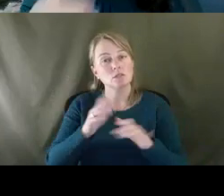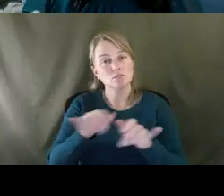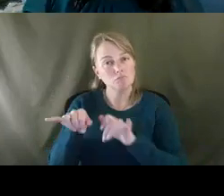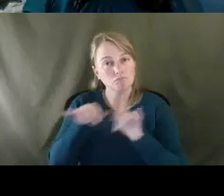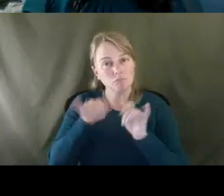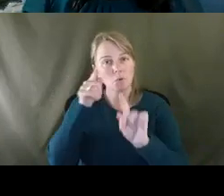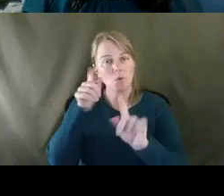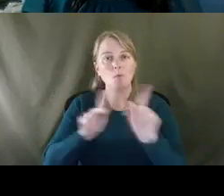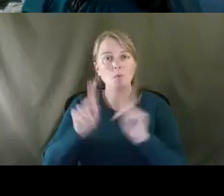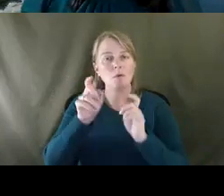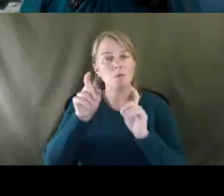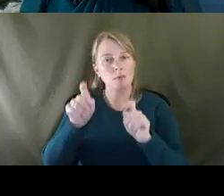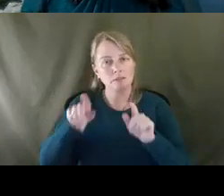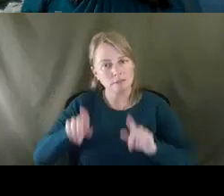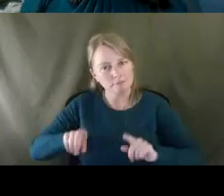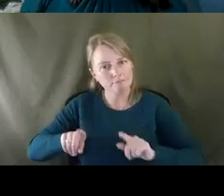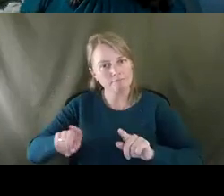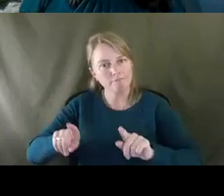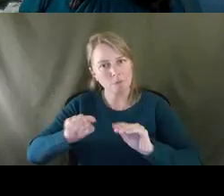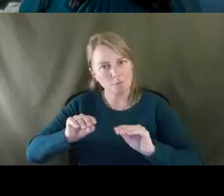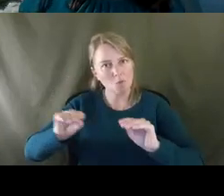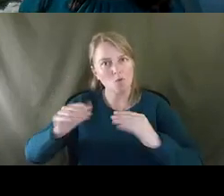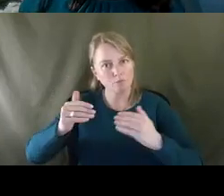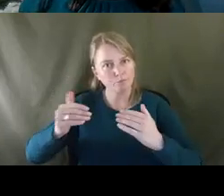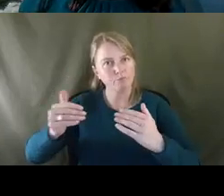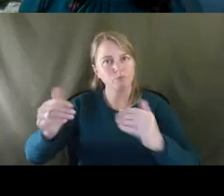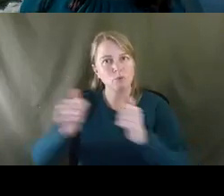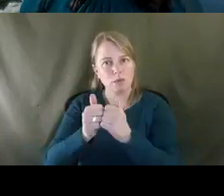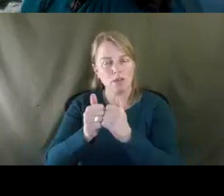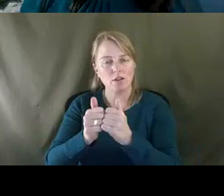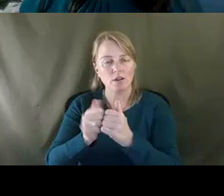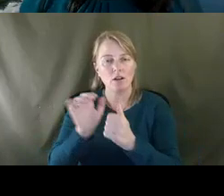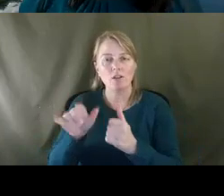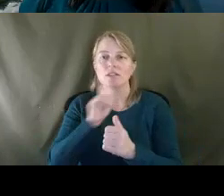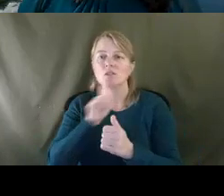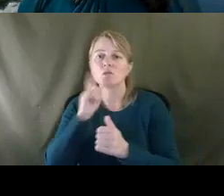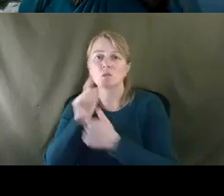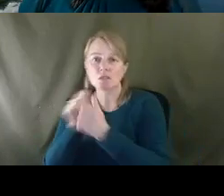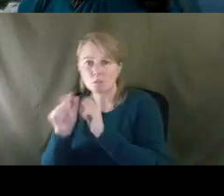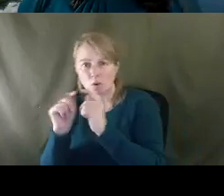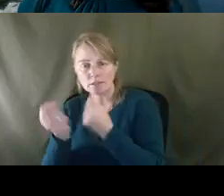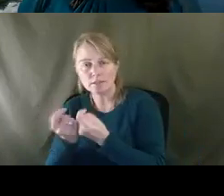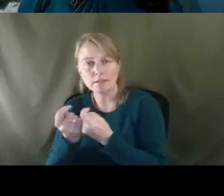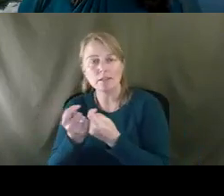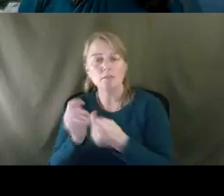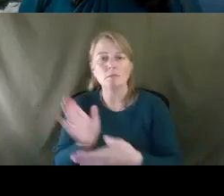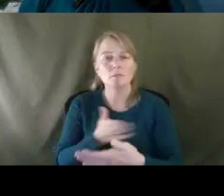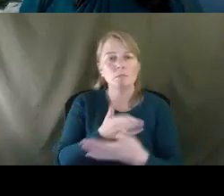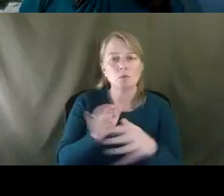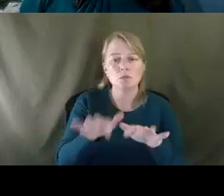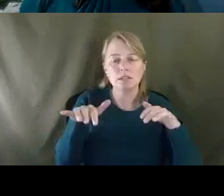be moving in the same direction. This is true of any group of people, be it a sports team, an orchestra,